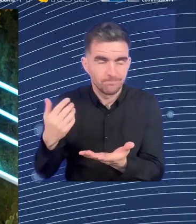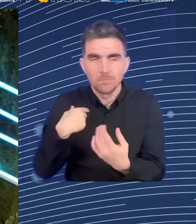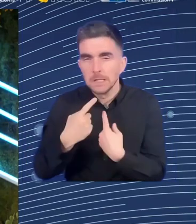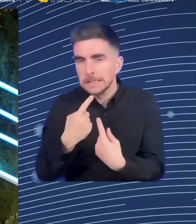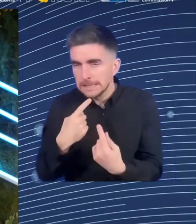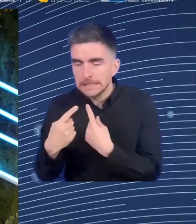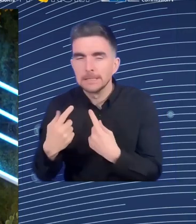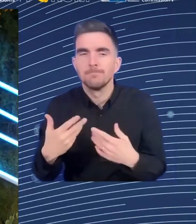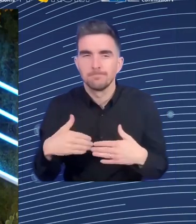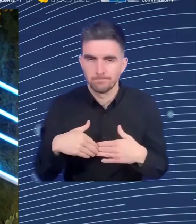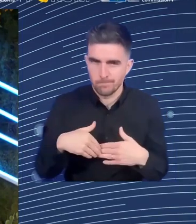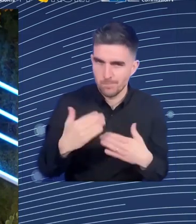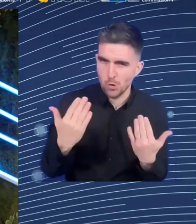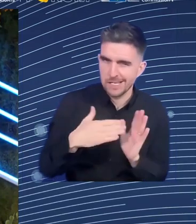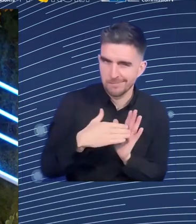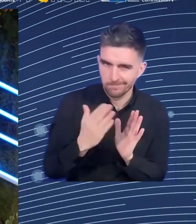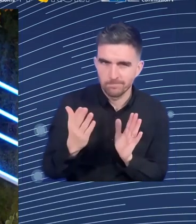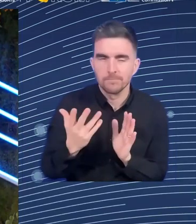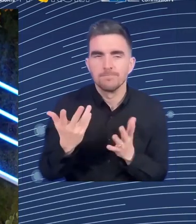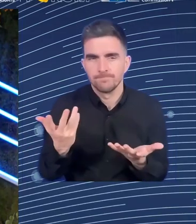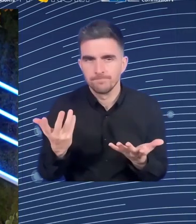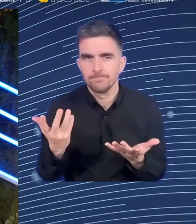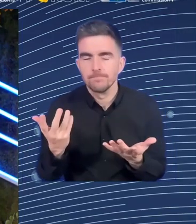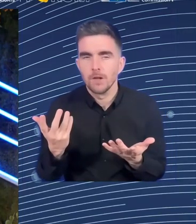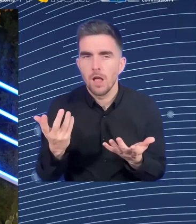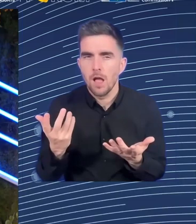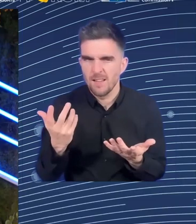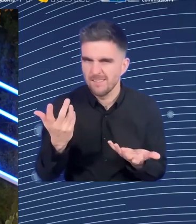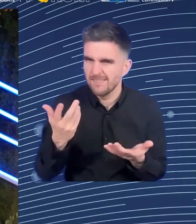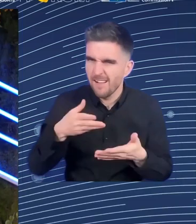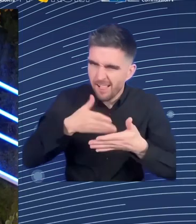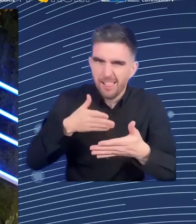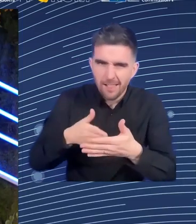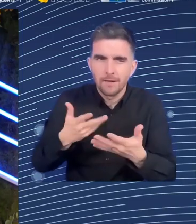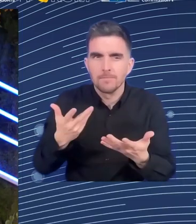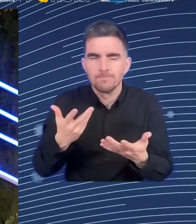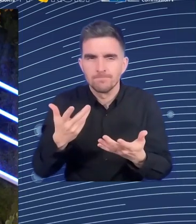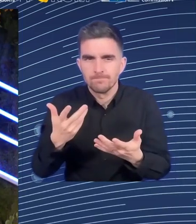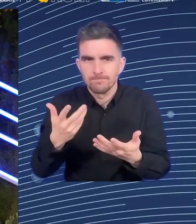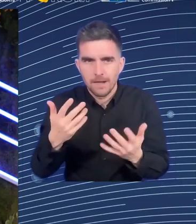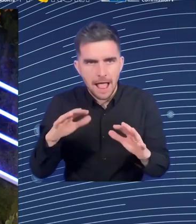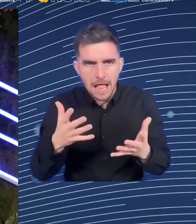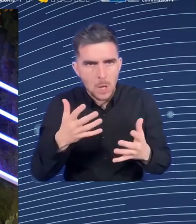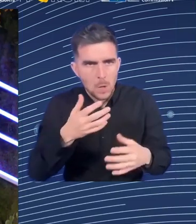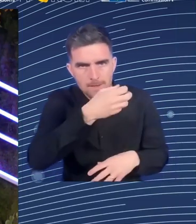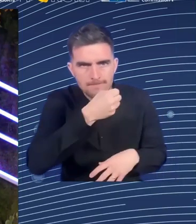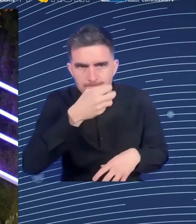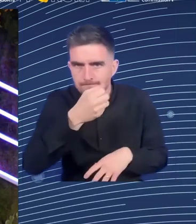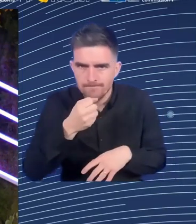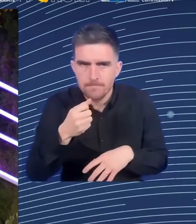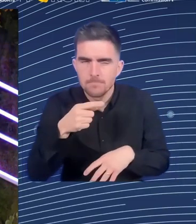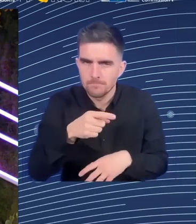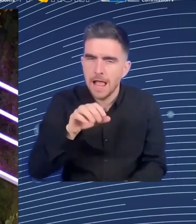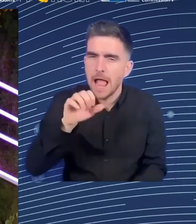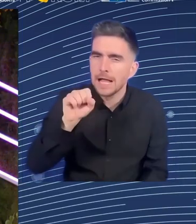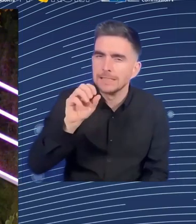enterprises. They often report in the EU about the difficulties they have in hiring staff with the